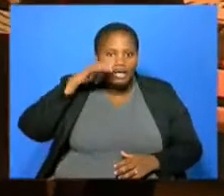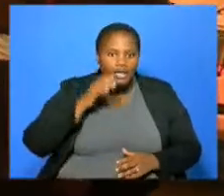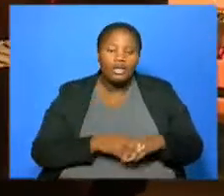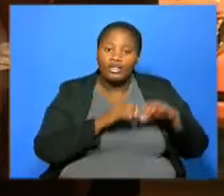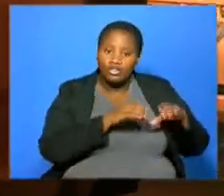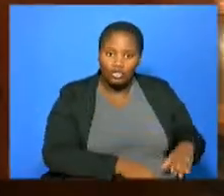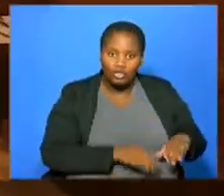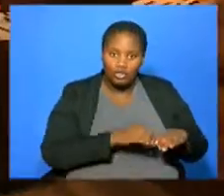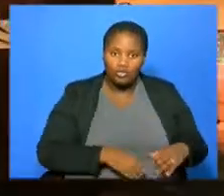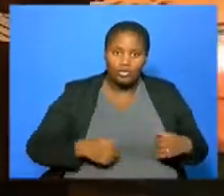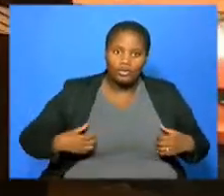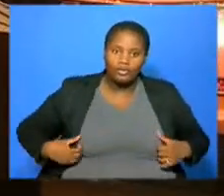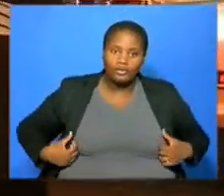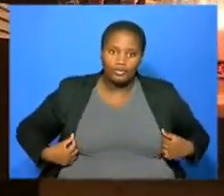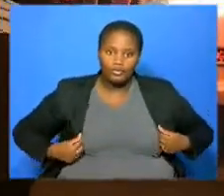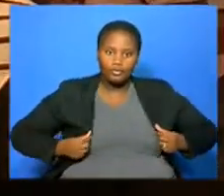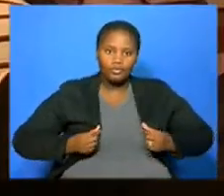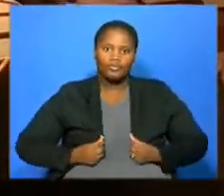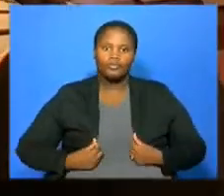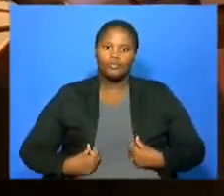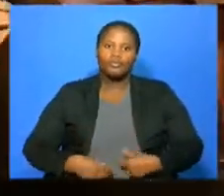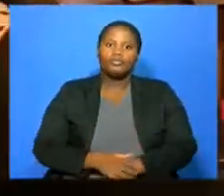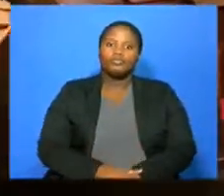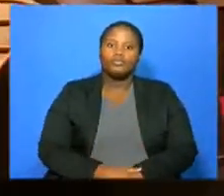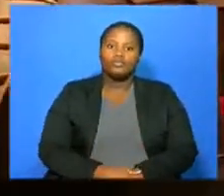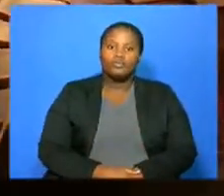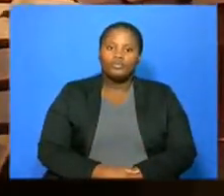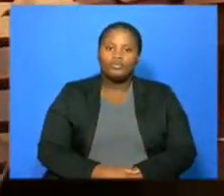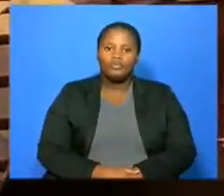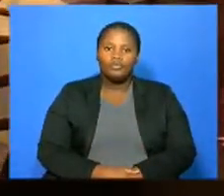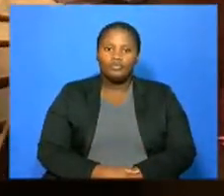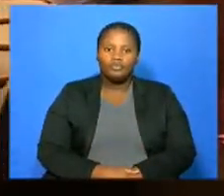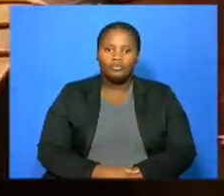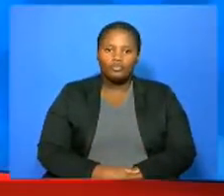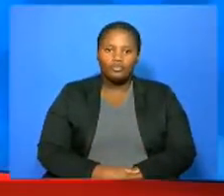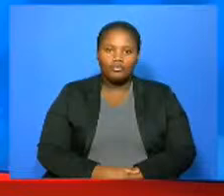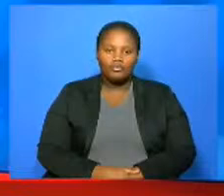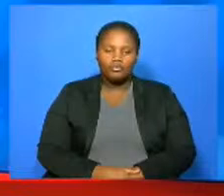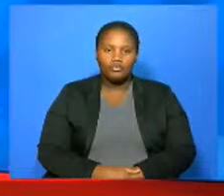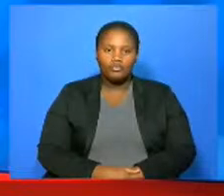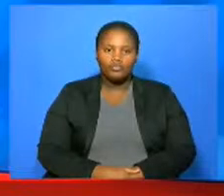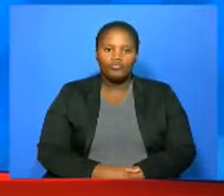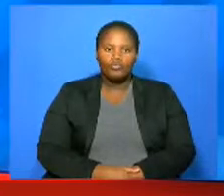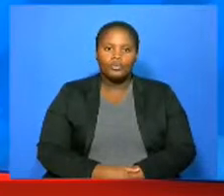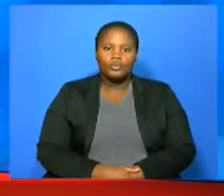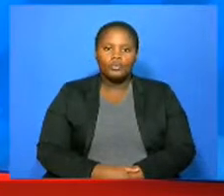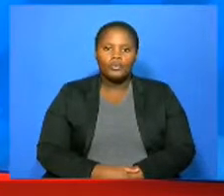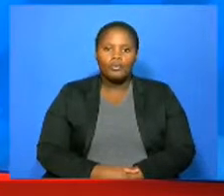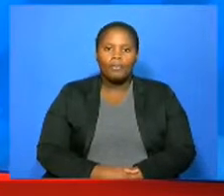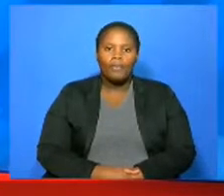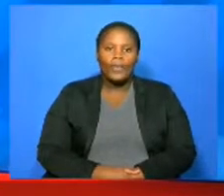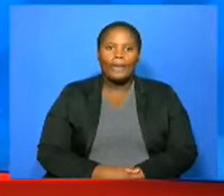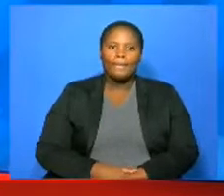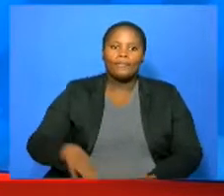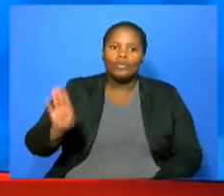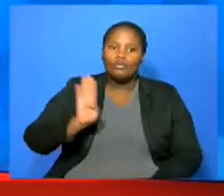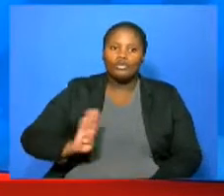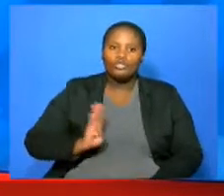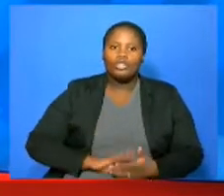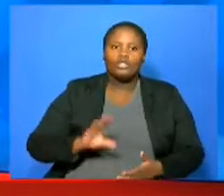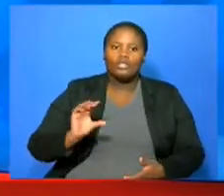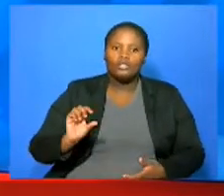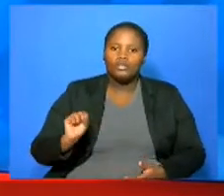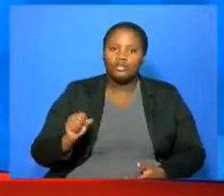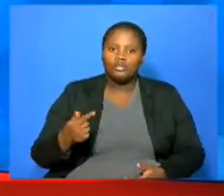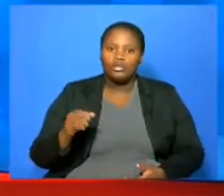come. Tlotlang Matlhabaphiri, BTV News, Gaborone. The Botswana Stock Exchange